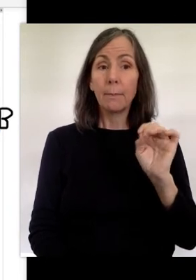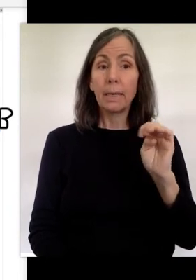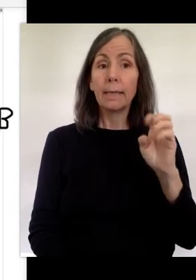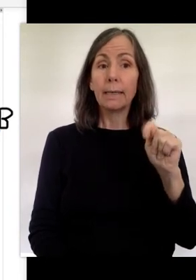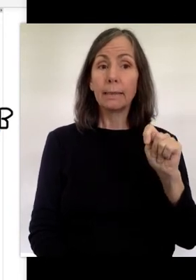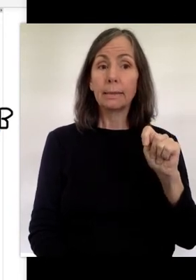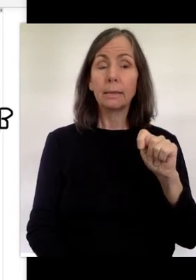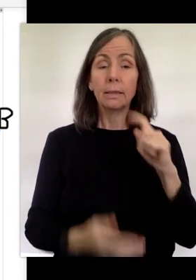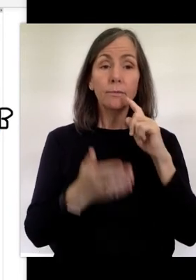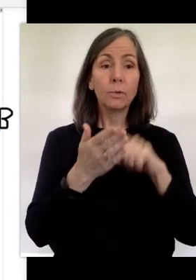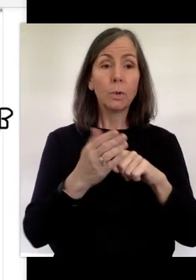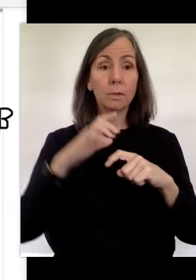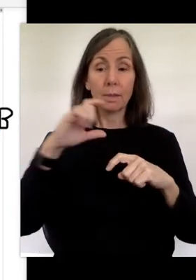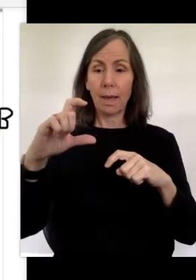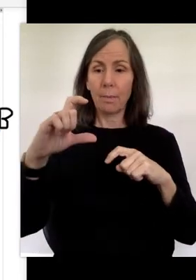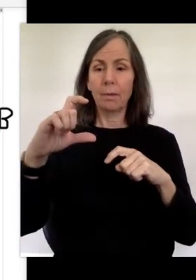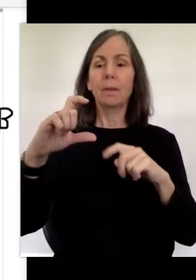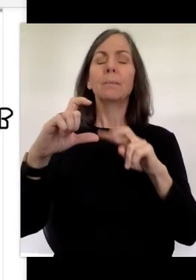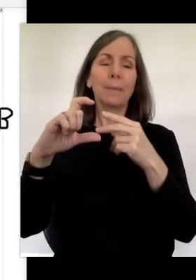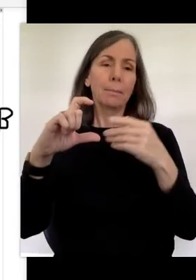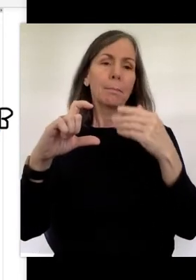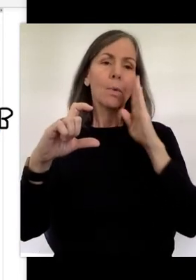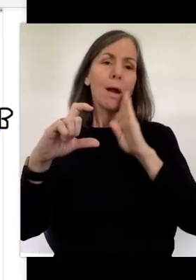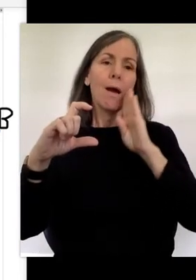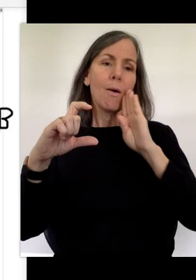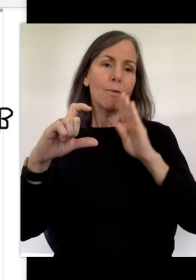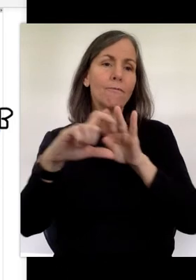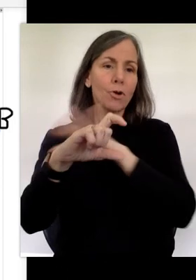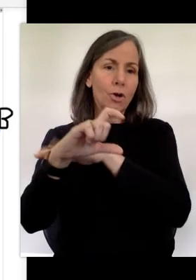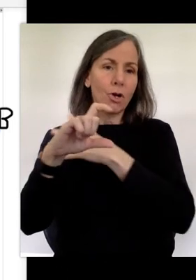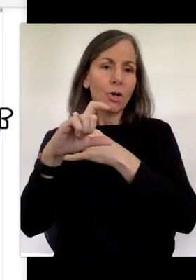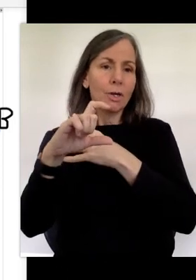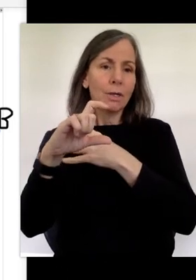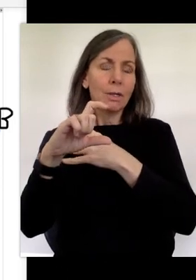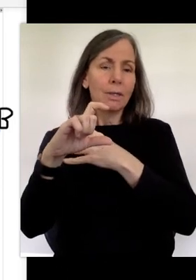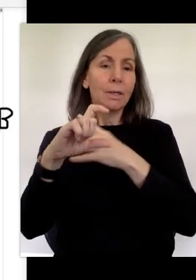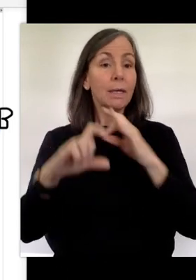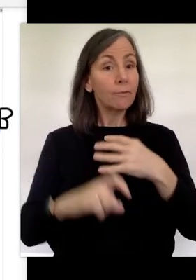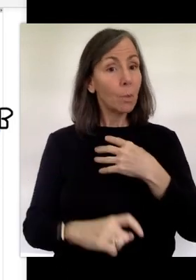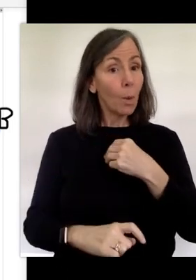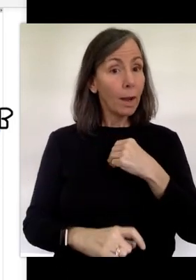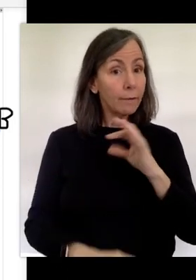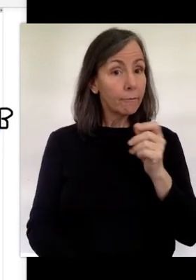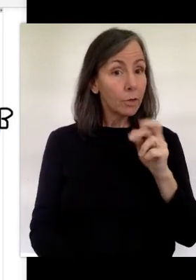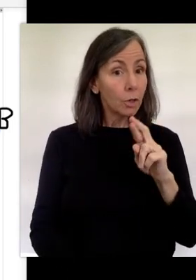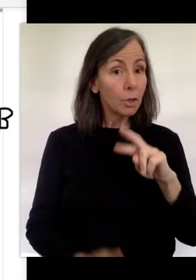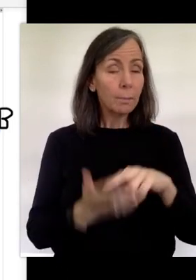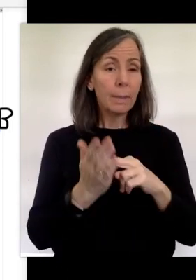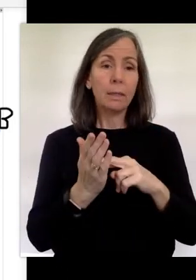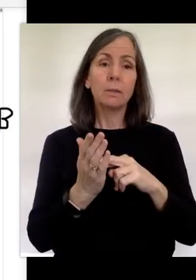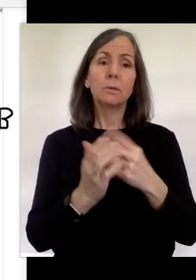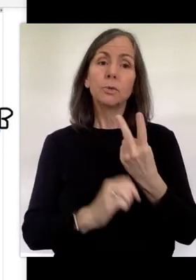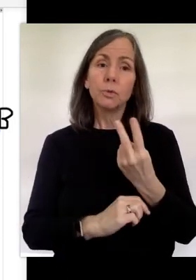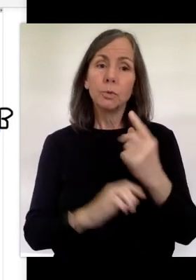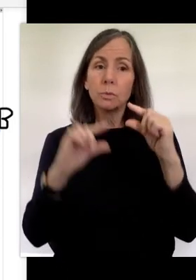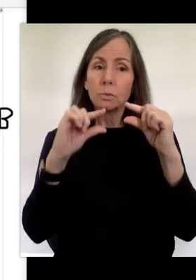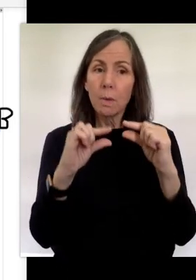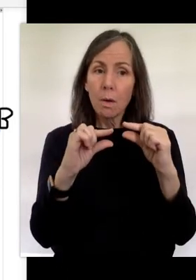brown fur. In order to have the recessive, you need to have the 2 lowercase